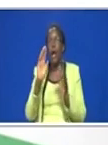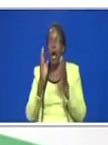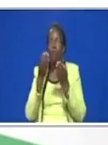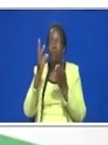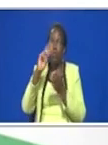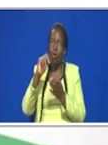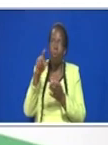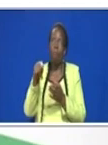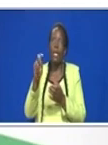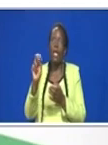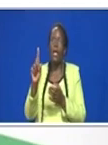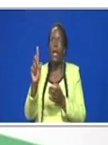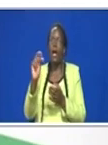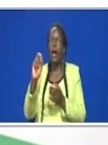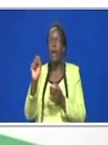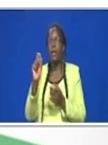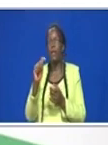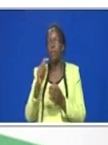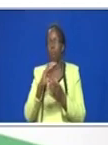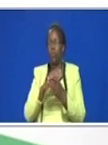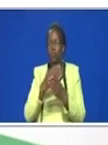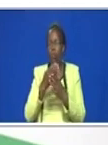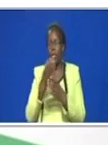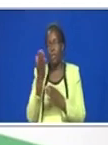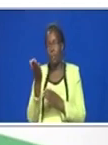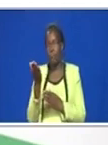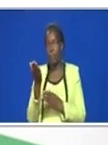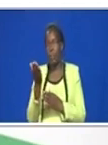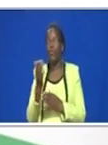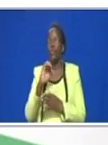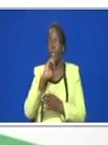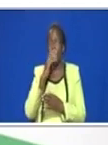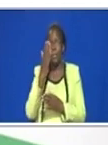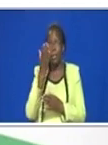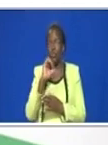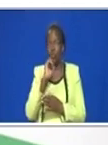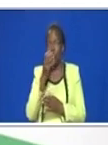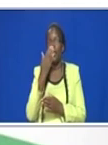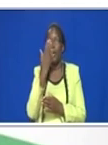planet. So that gives us that not to be the answer.